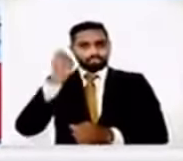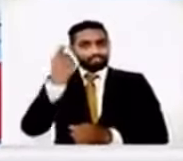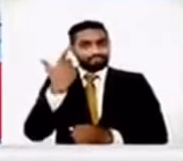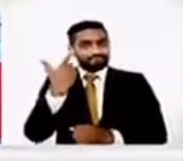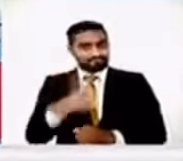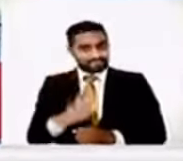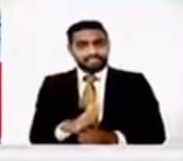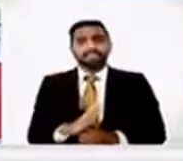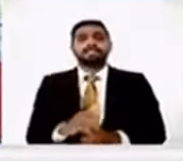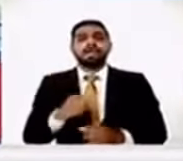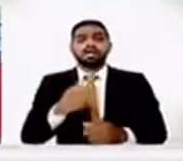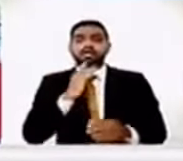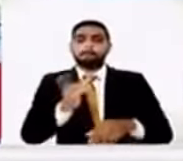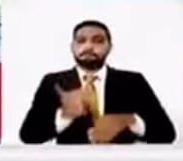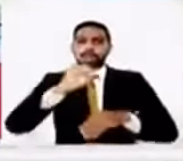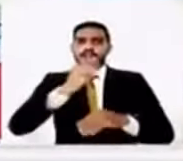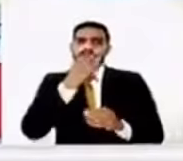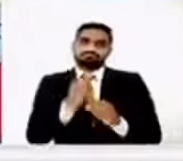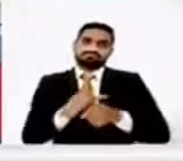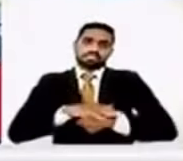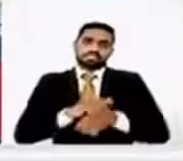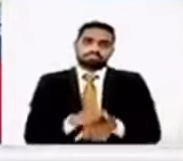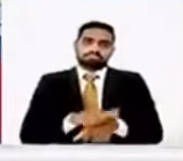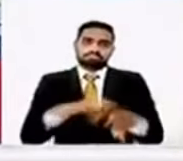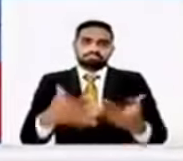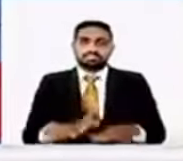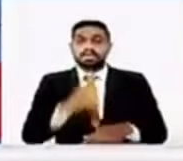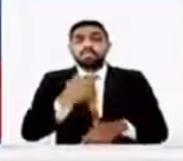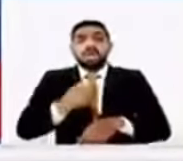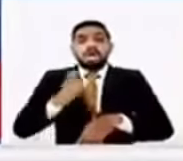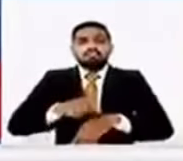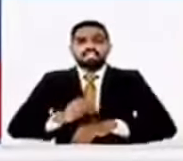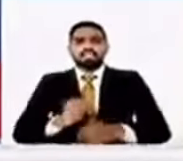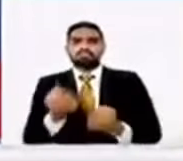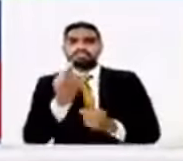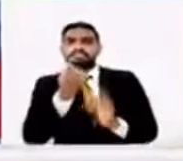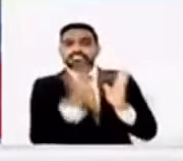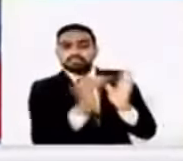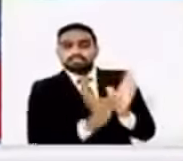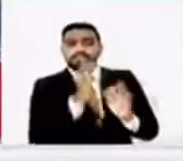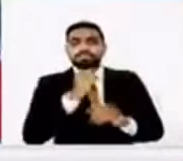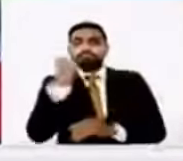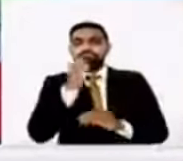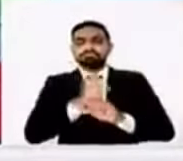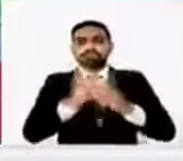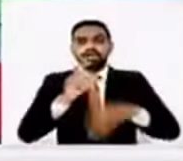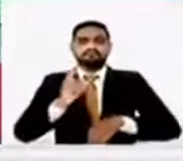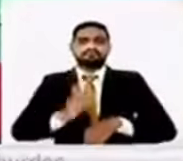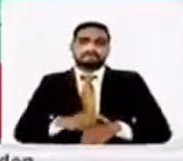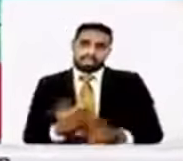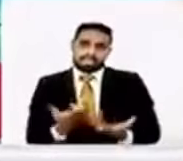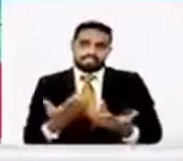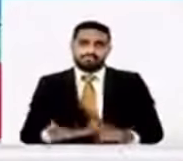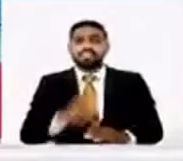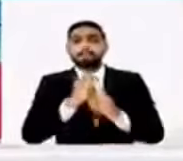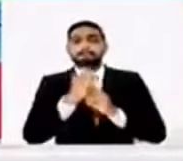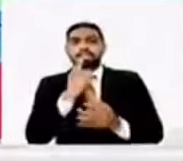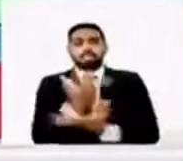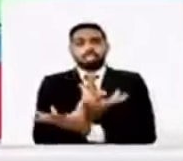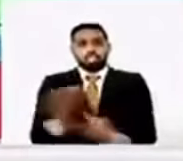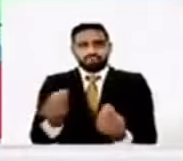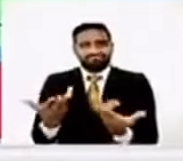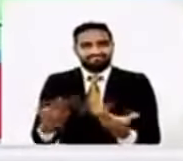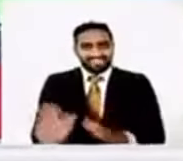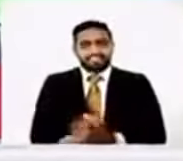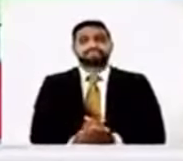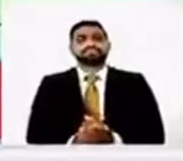there was no opportunity to pass a budget, and then the parliament was dissolved. And the election